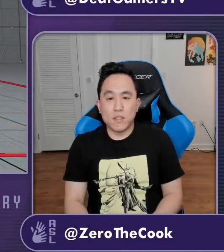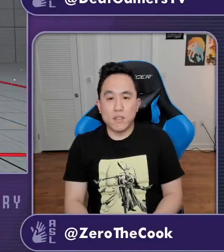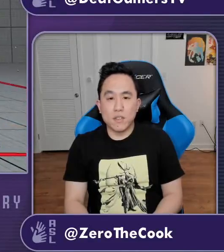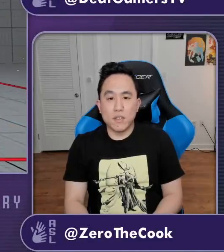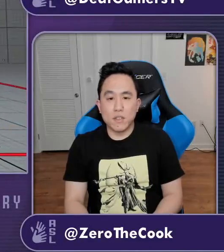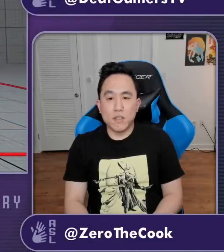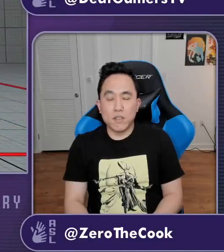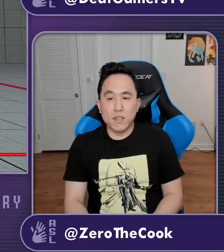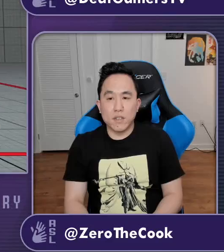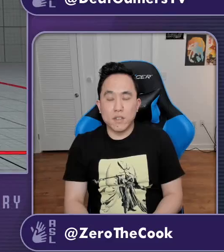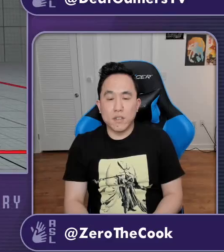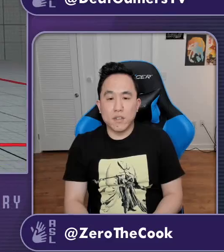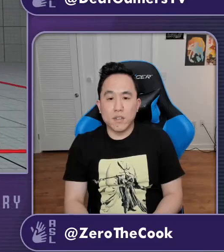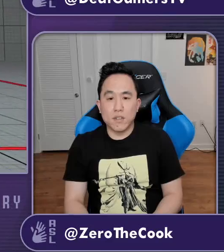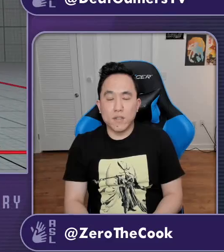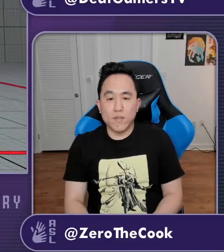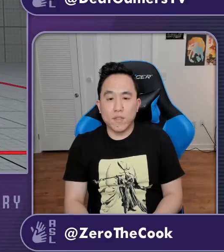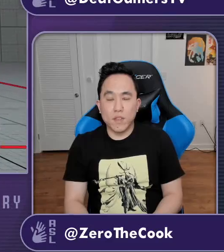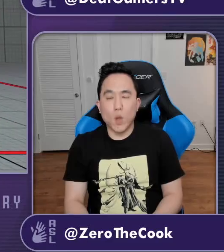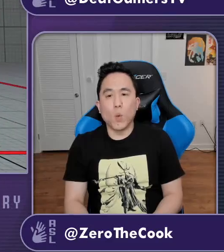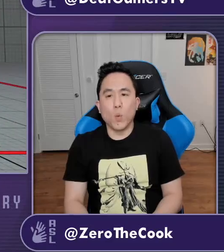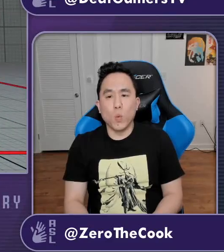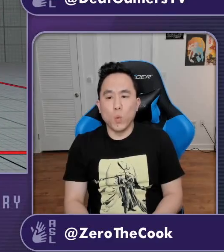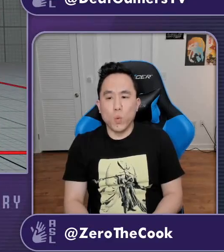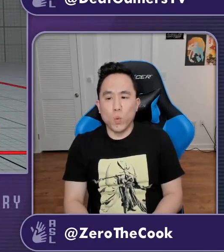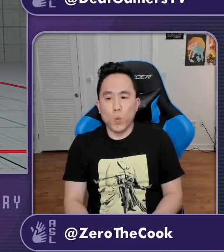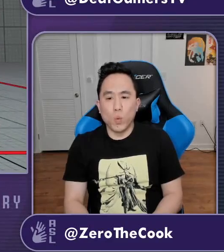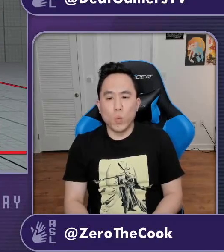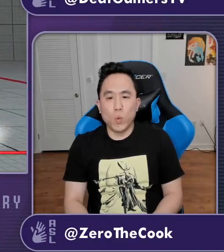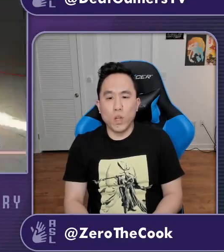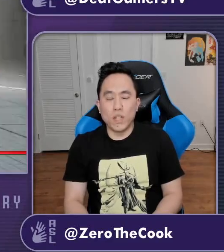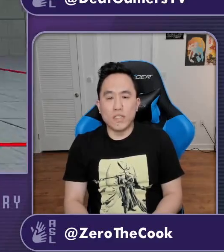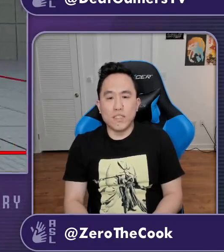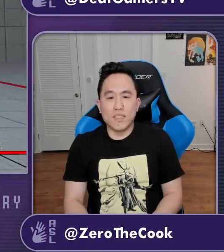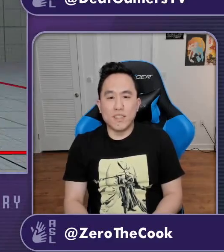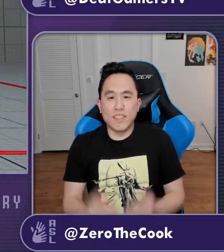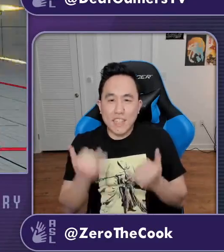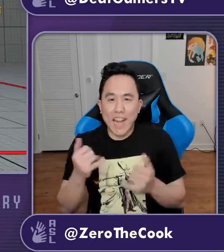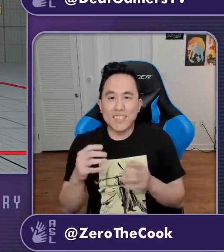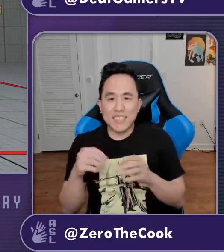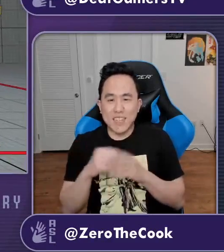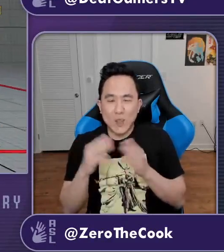And he's gonna find themselves backed up into this corner once again on the P1 side.